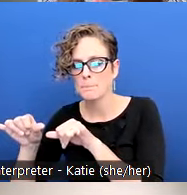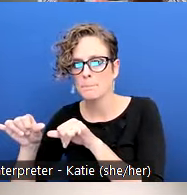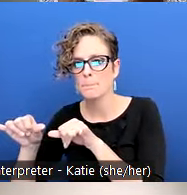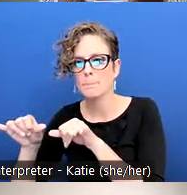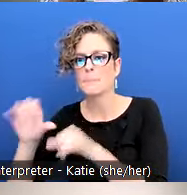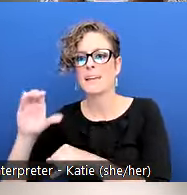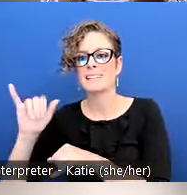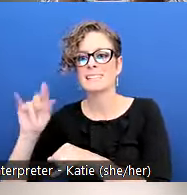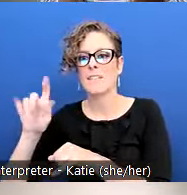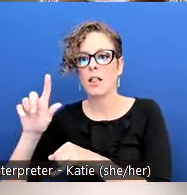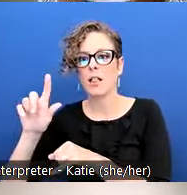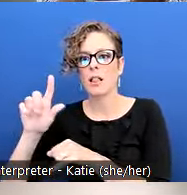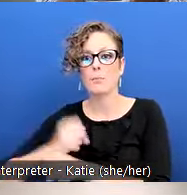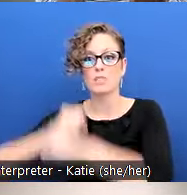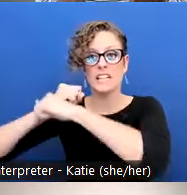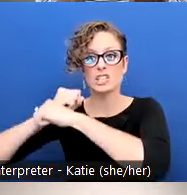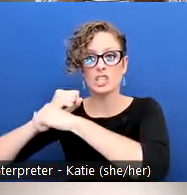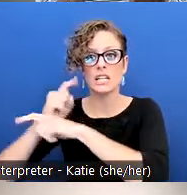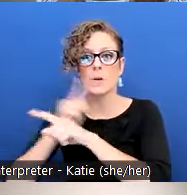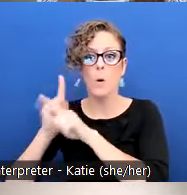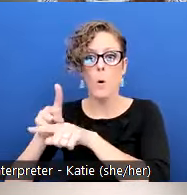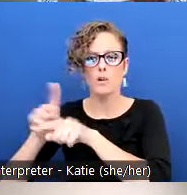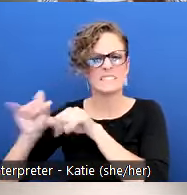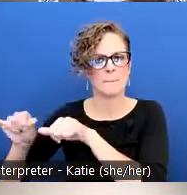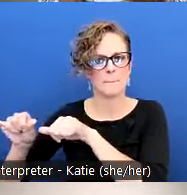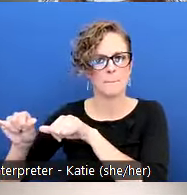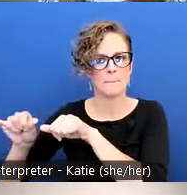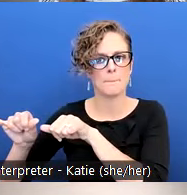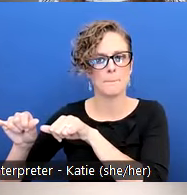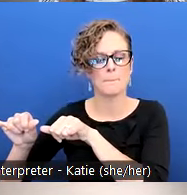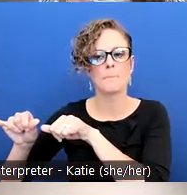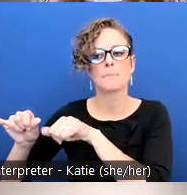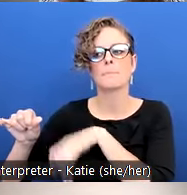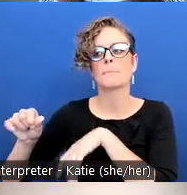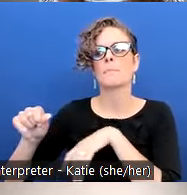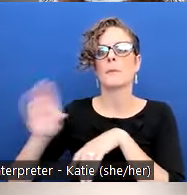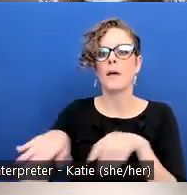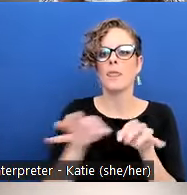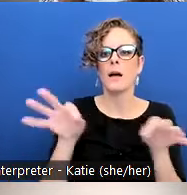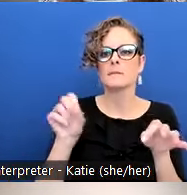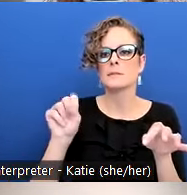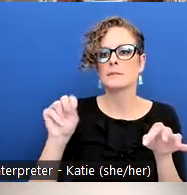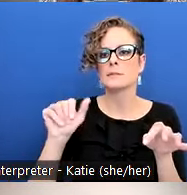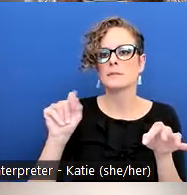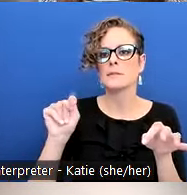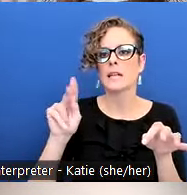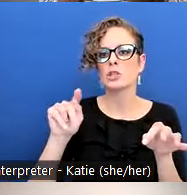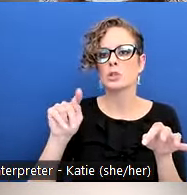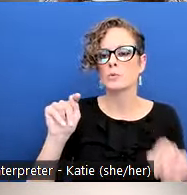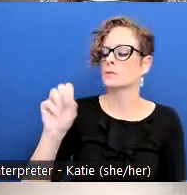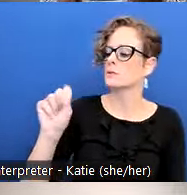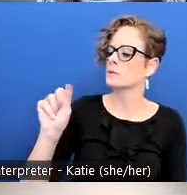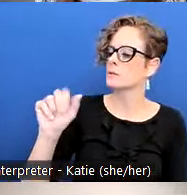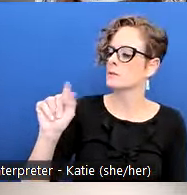civil protection orders. It just changes the definition in the statute around like what DVP